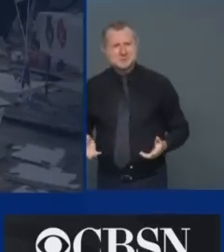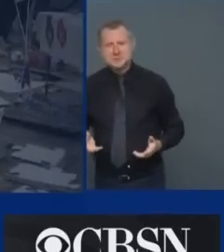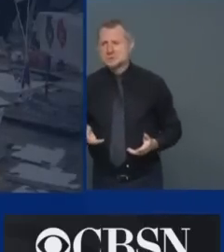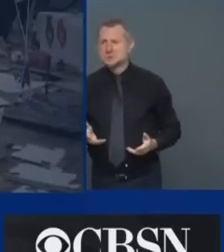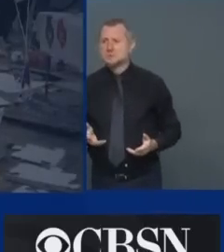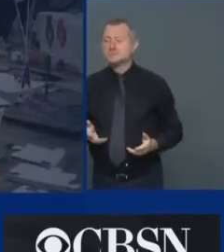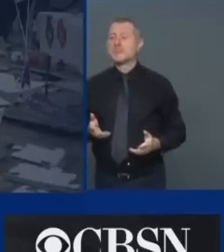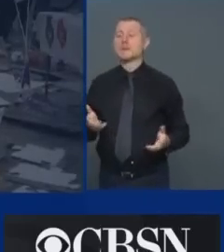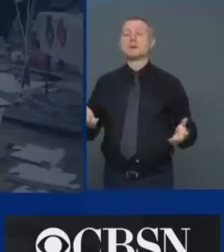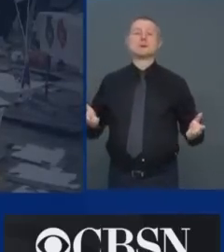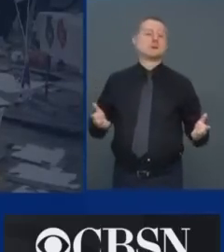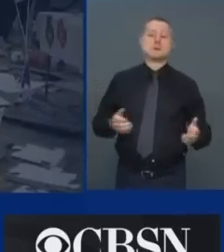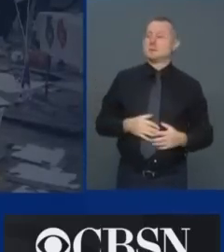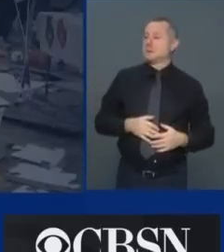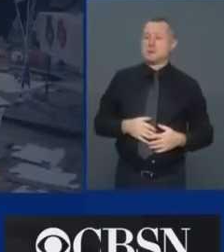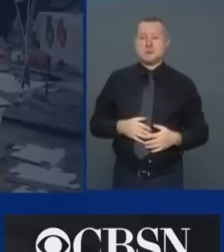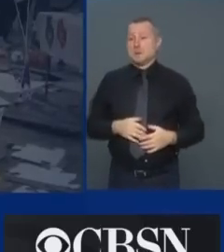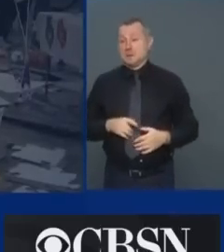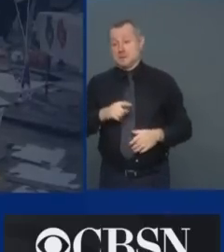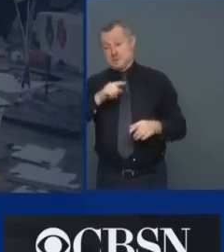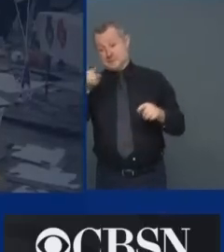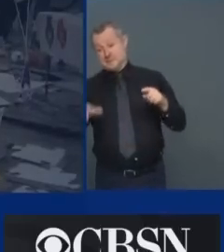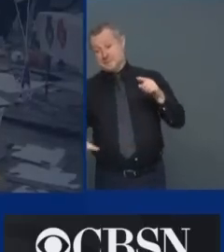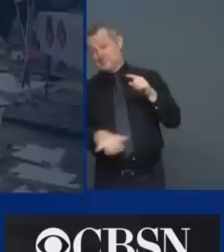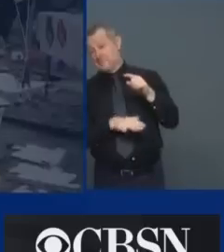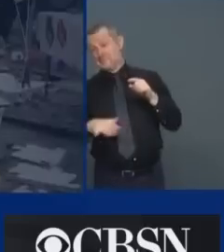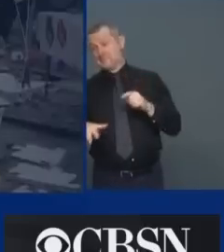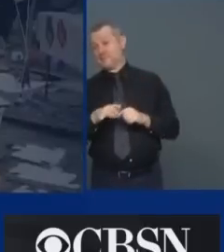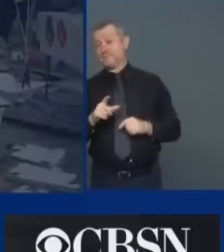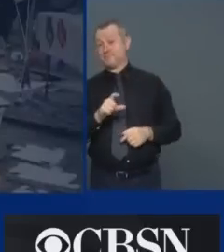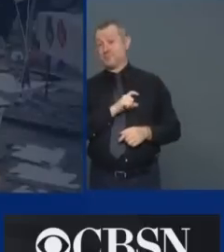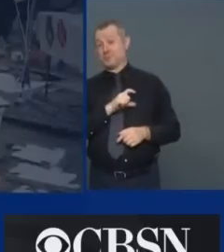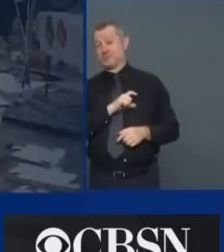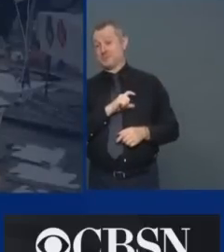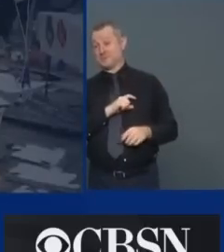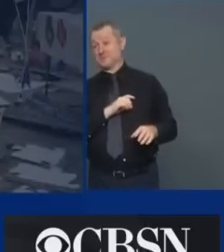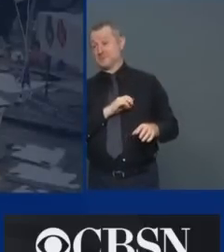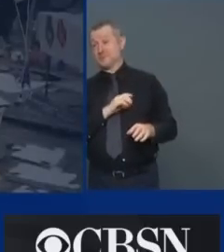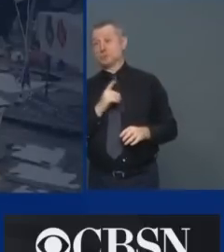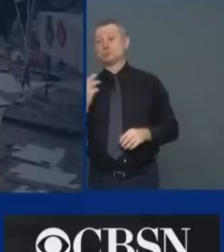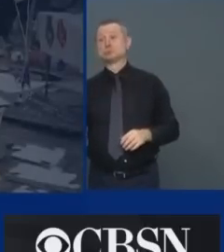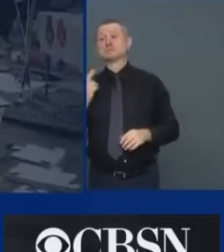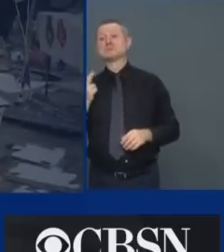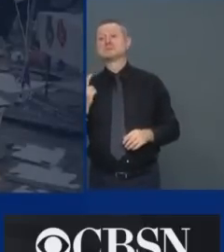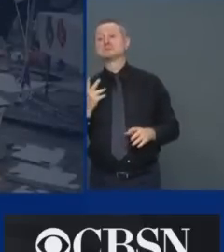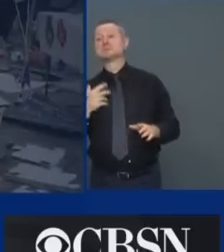And the underlying police action should never have happened in the first place.